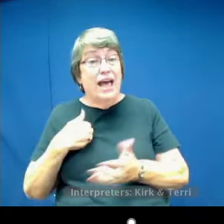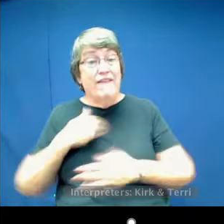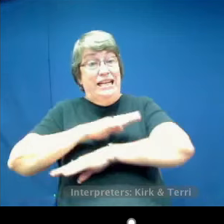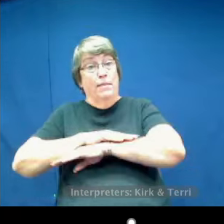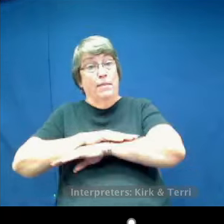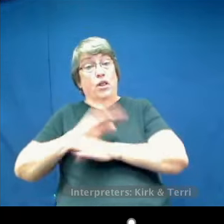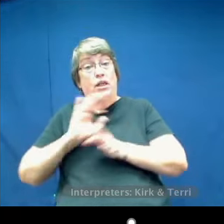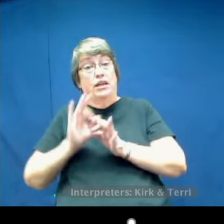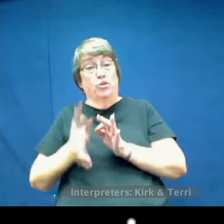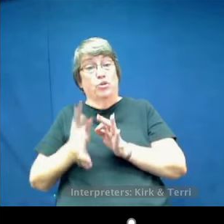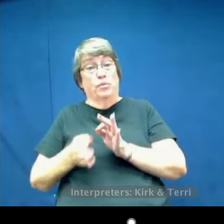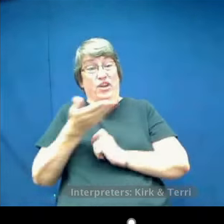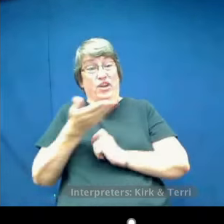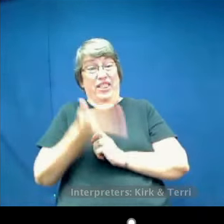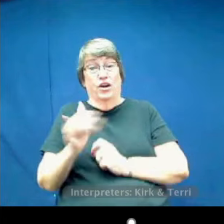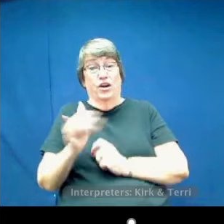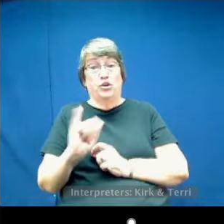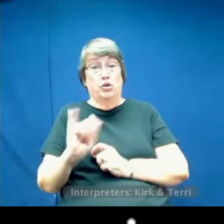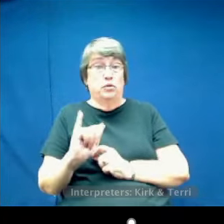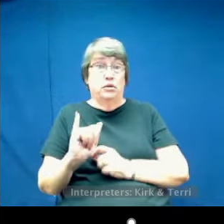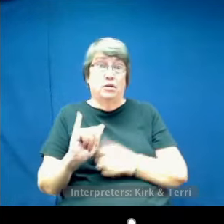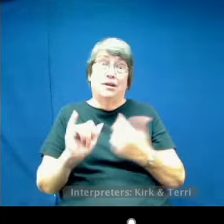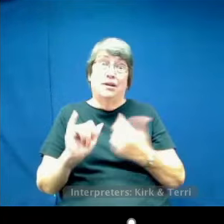and their clients, obviously, if the kids are deaf.